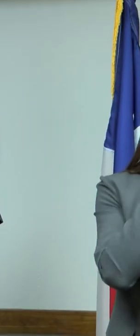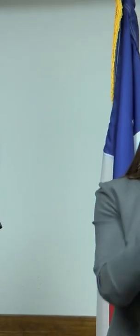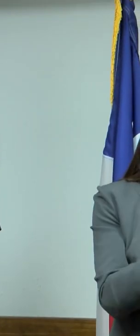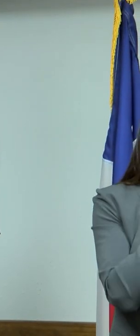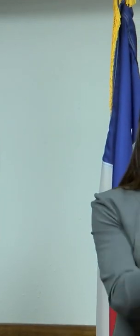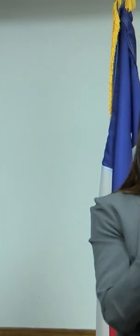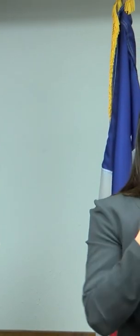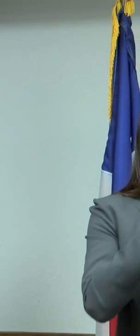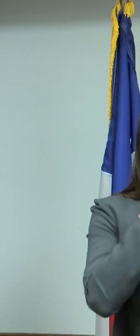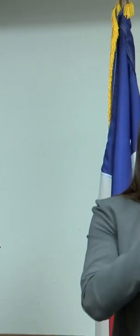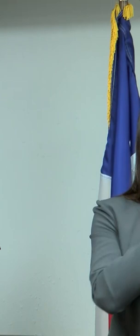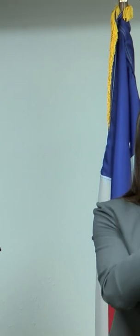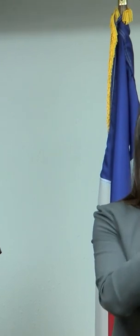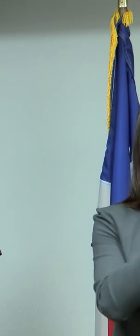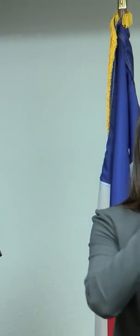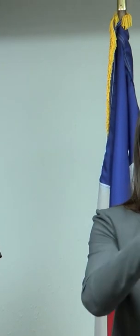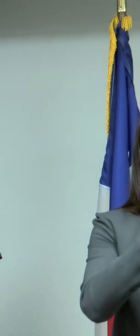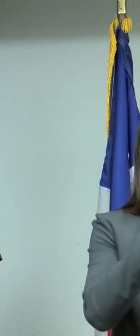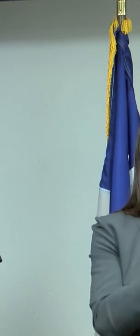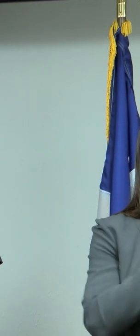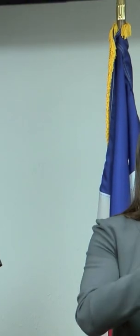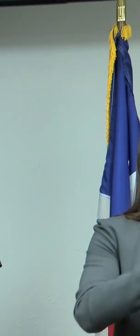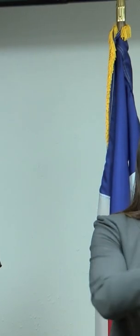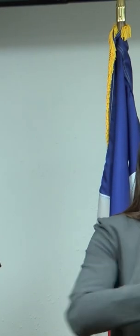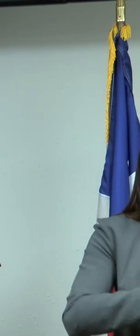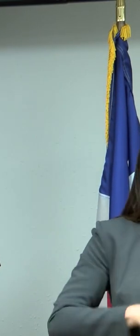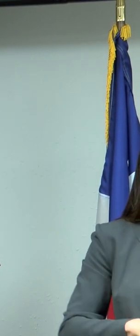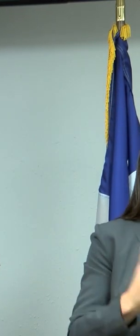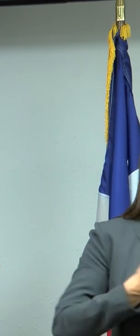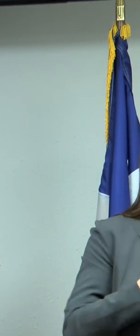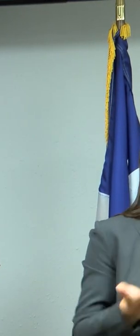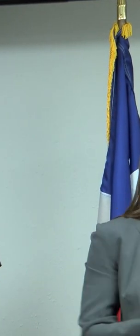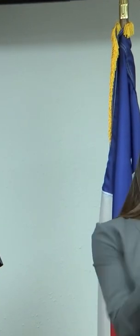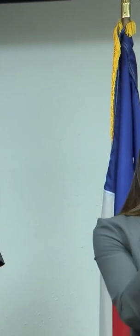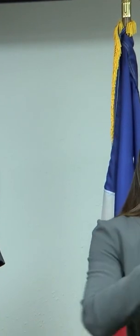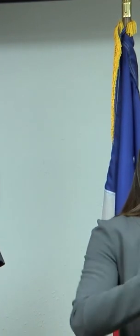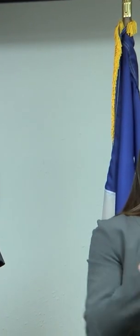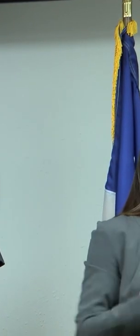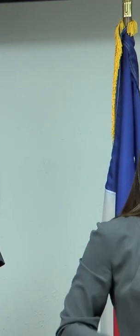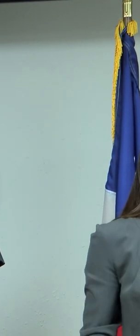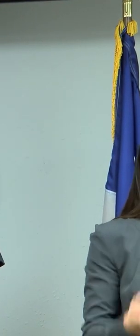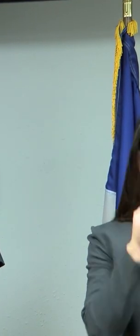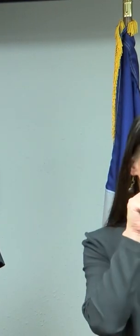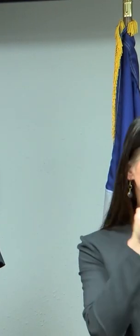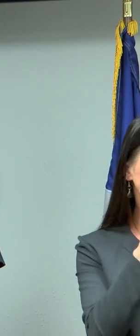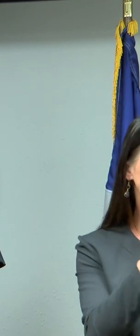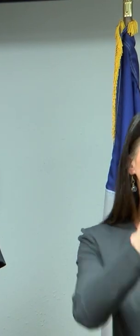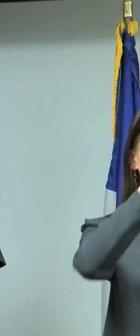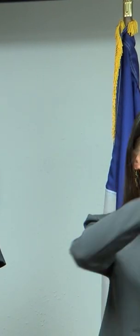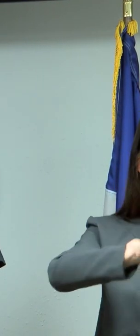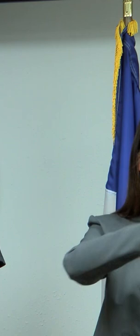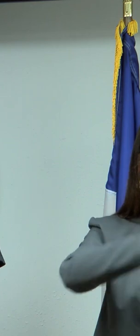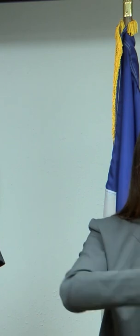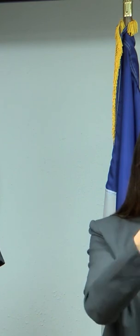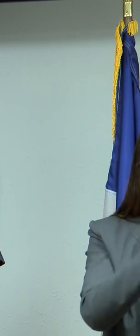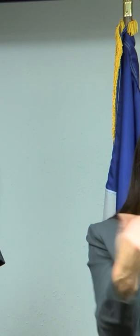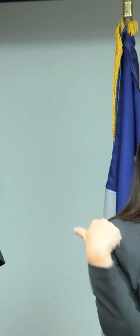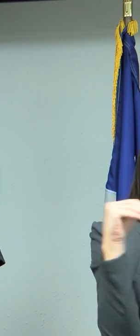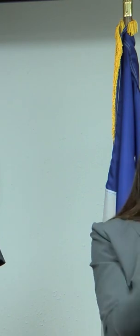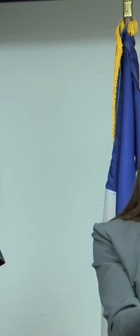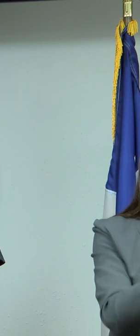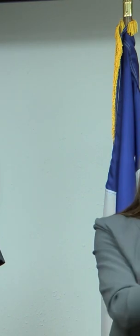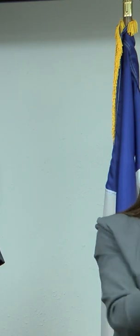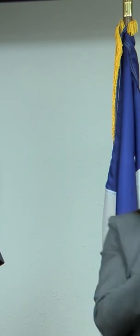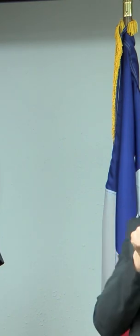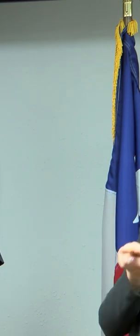communications with our jurisdictions. We were doing two things. We were watching the rain event that took place last night, along with also looking at the